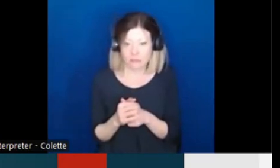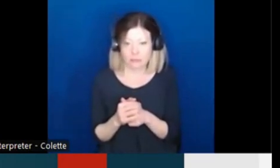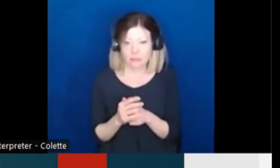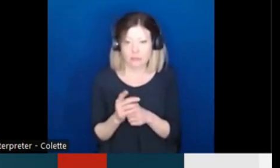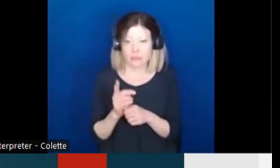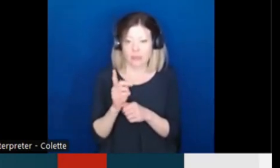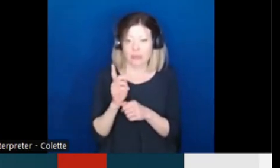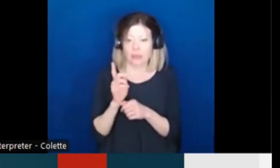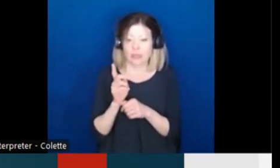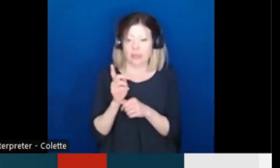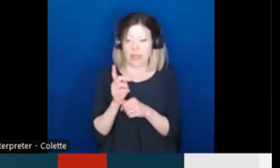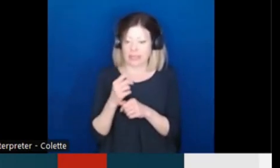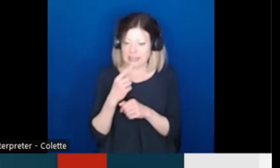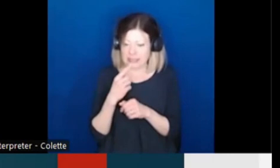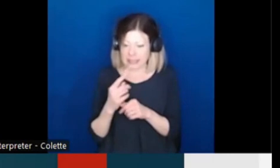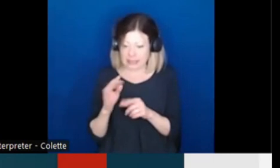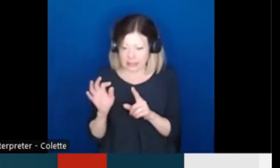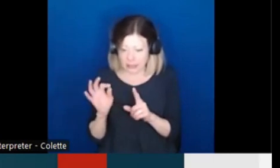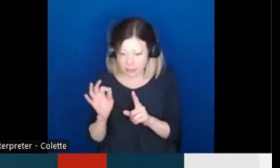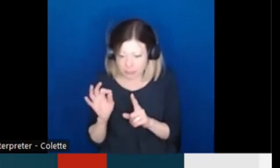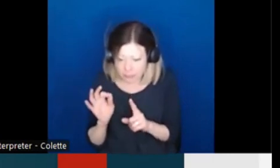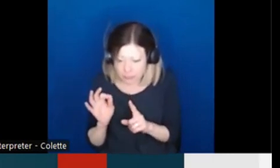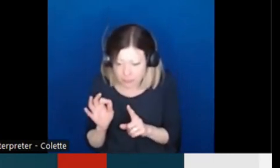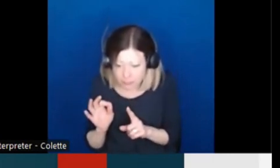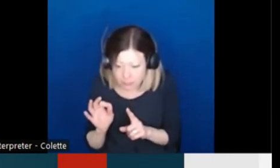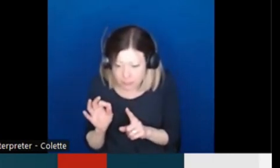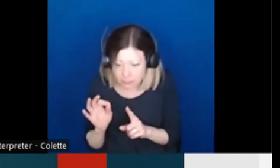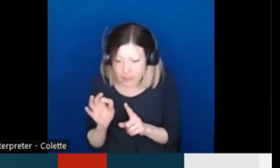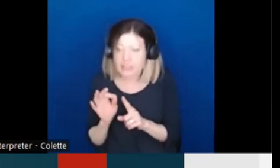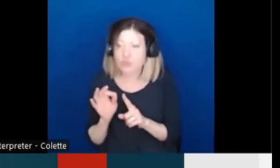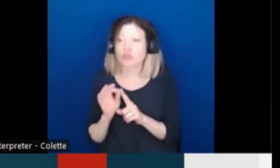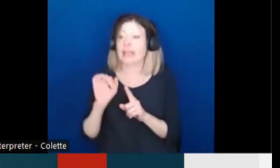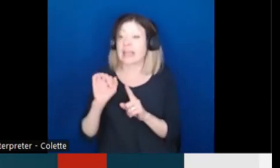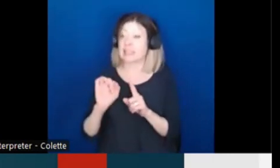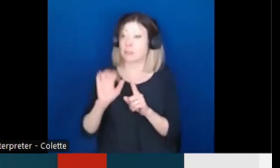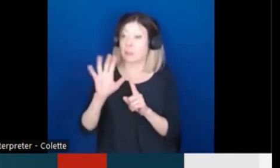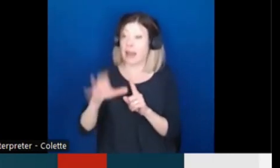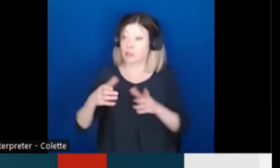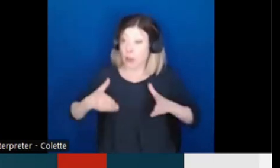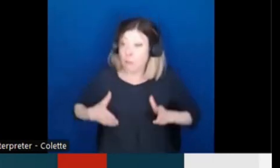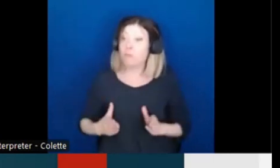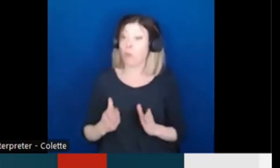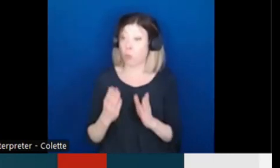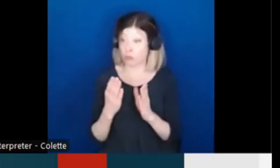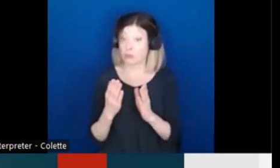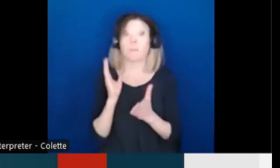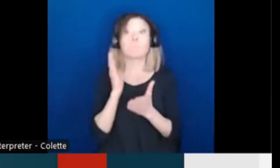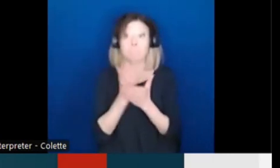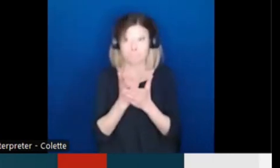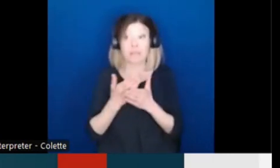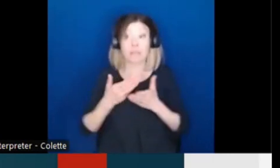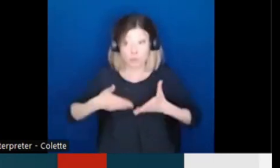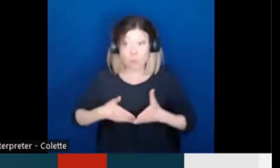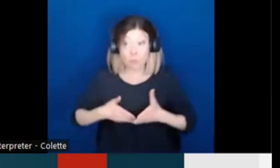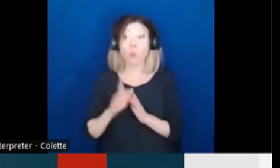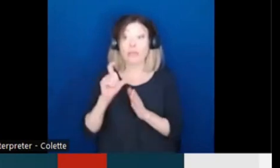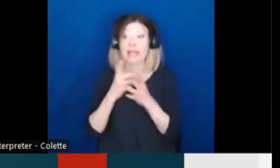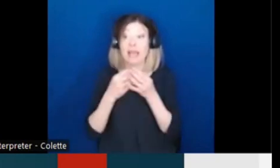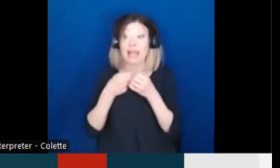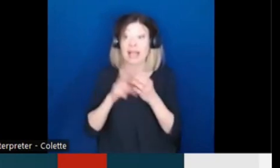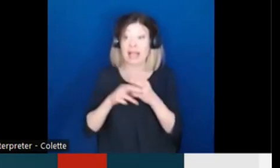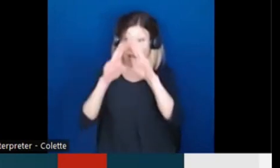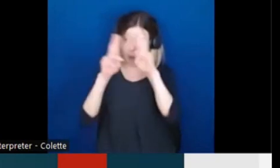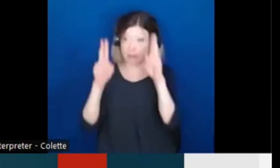was born into a two-room labourer's cabin. It did have a roof on it when he lived in it, when he was born there, but he was the eldest of